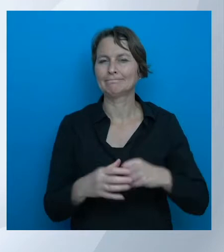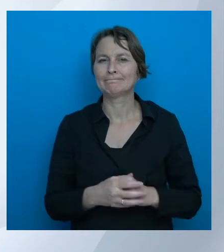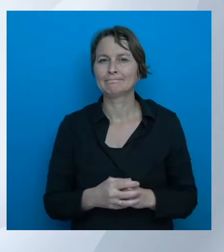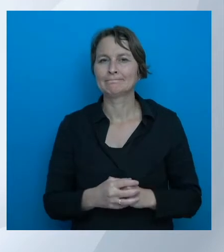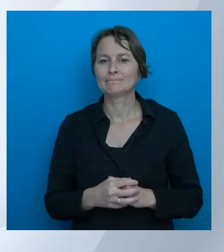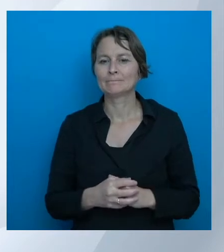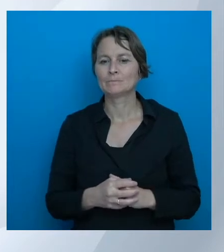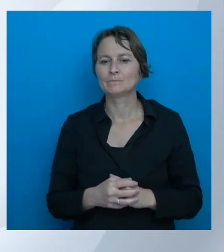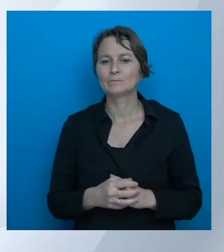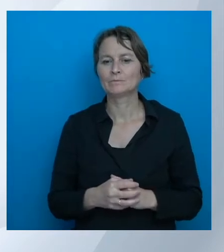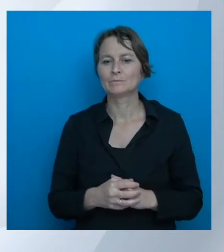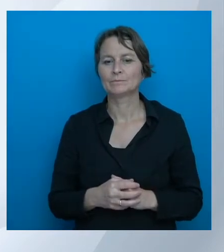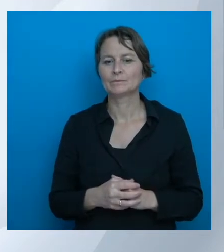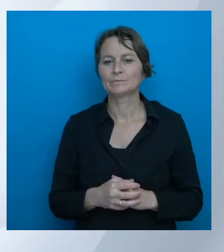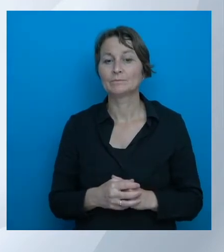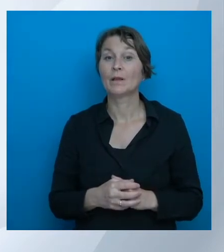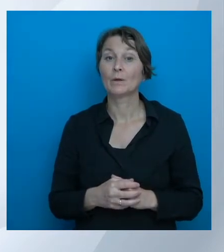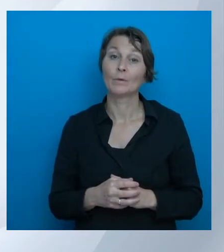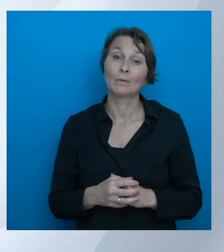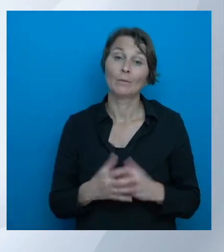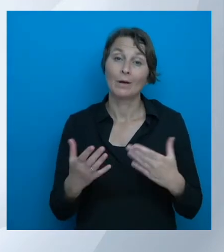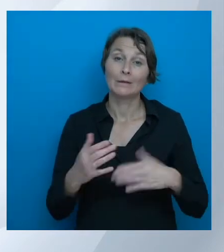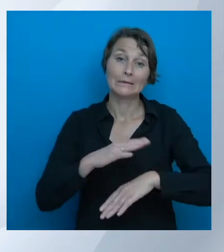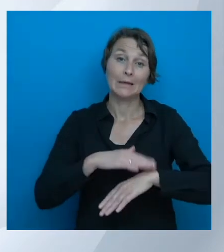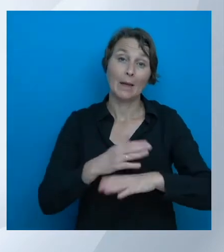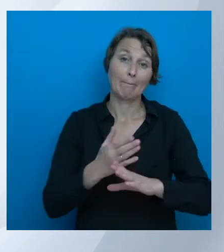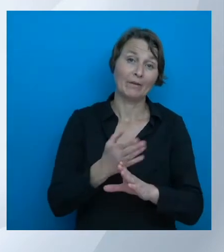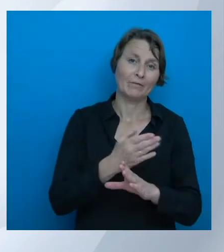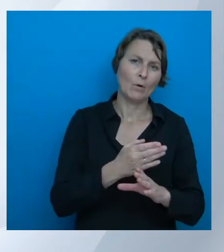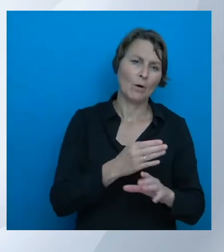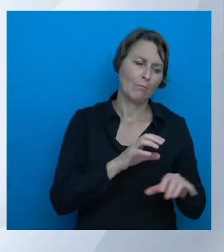because that can take some while.